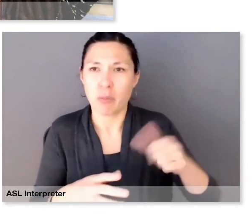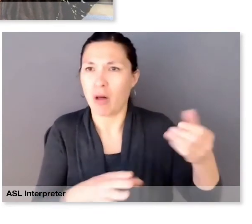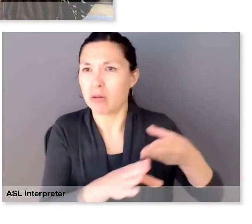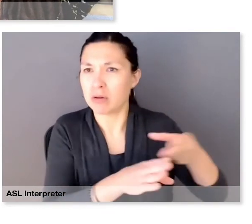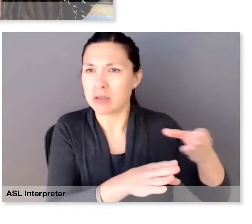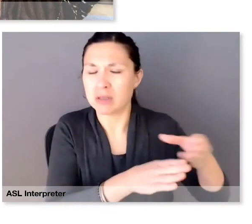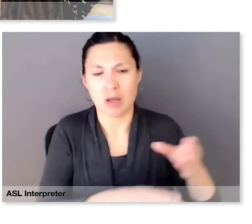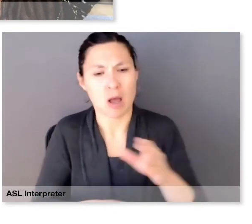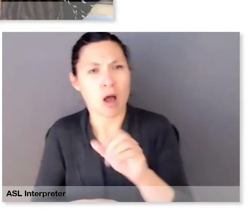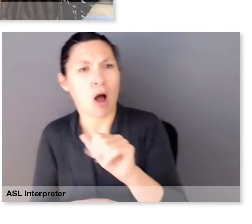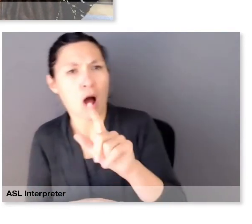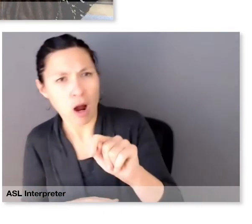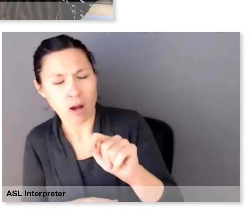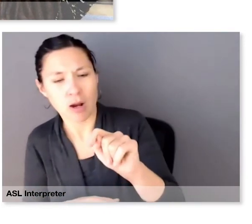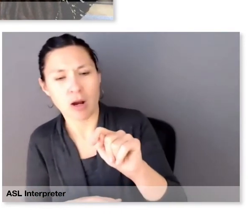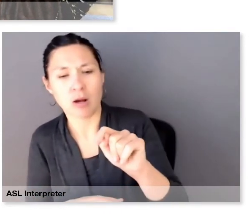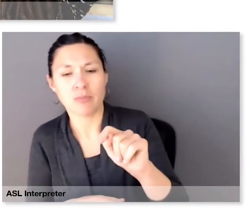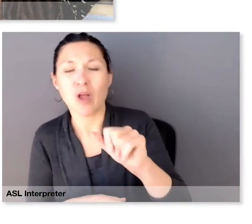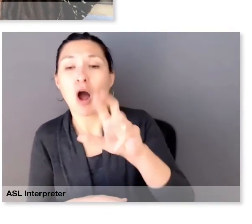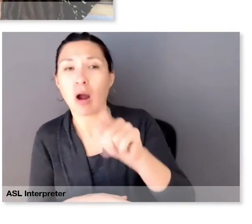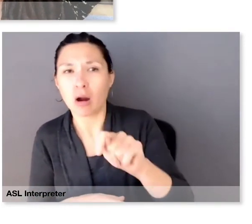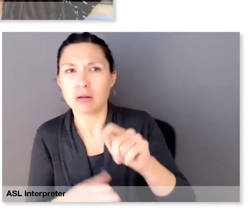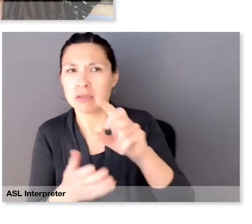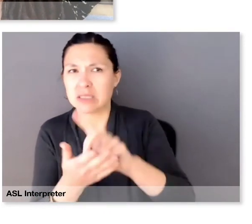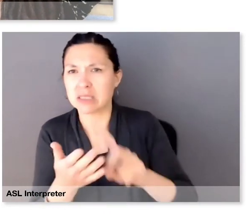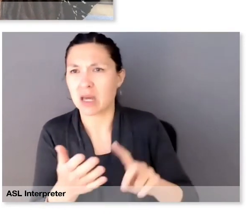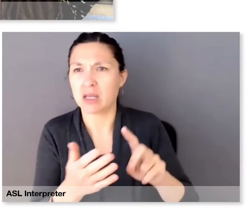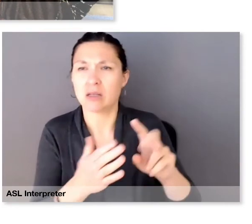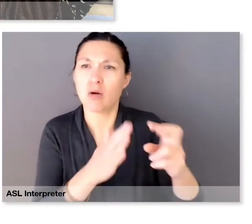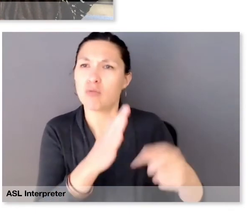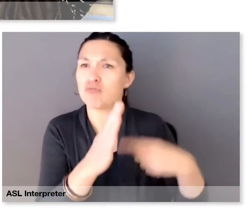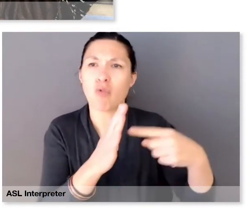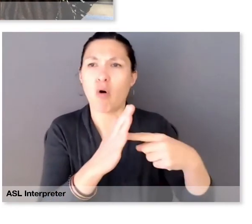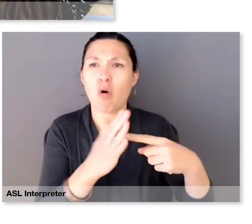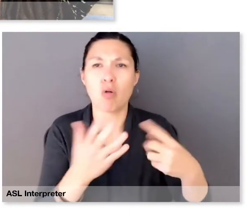design play a role in these kind of processes?